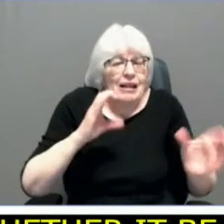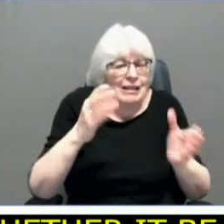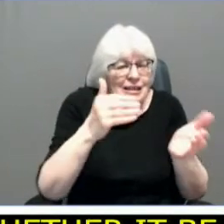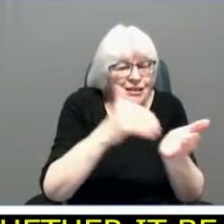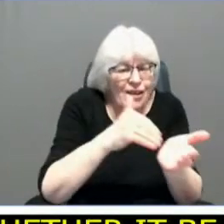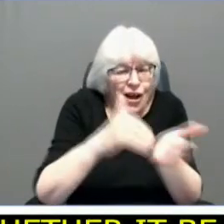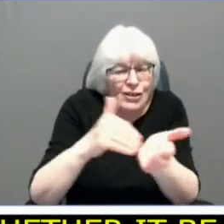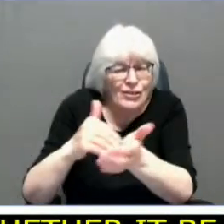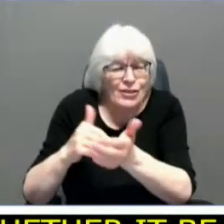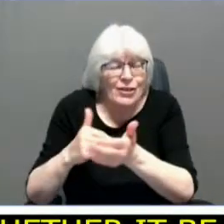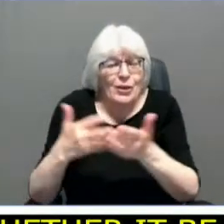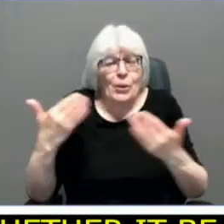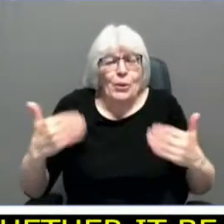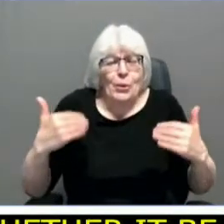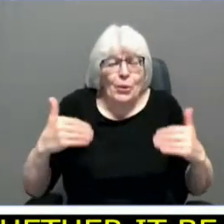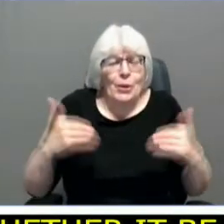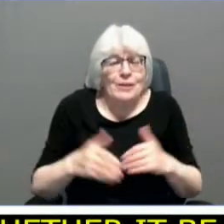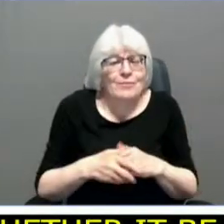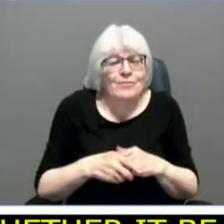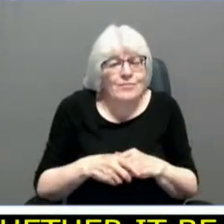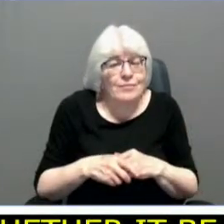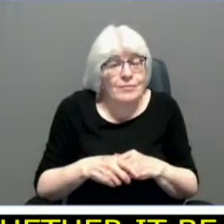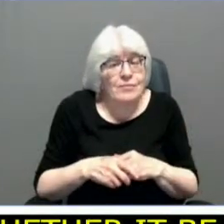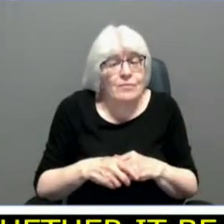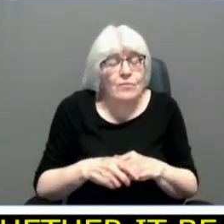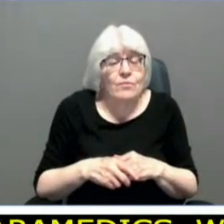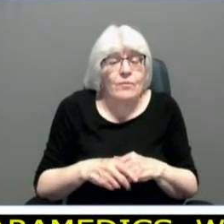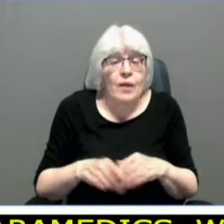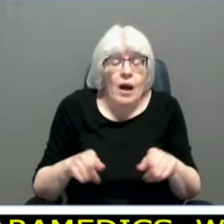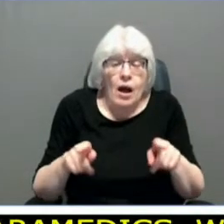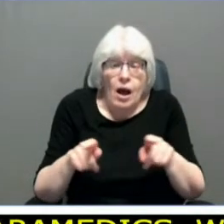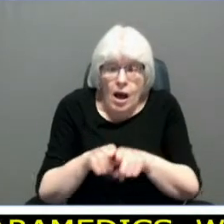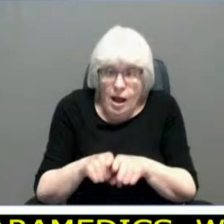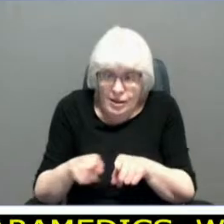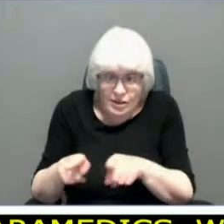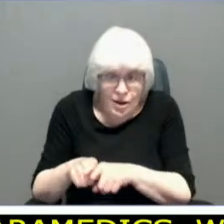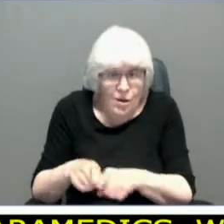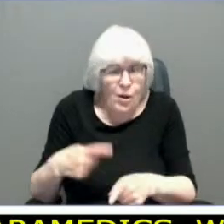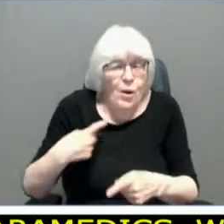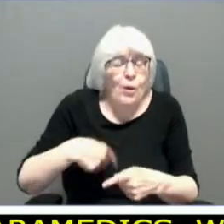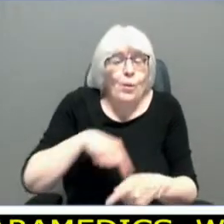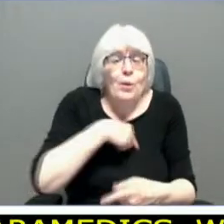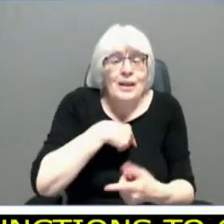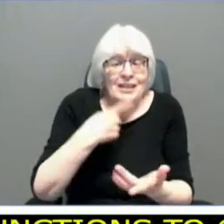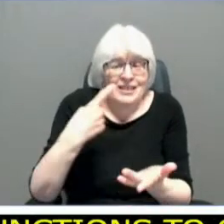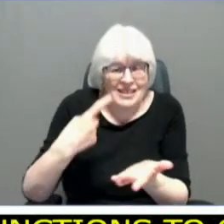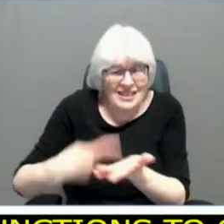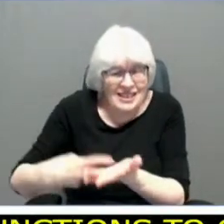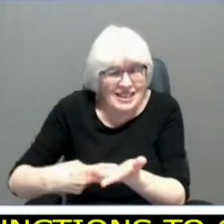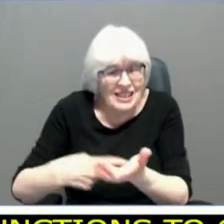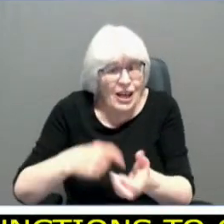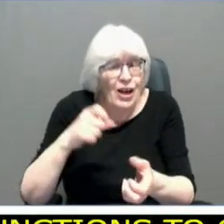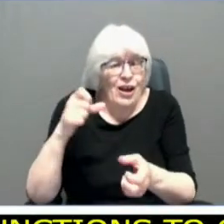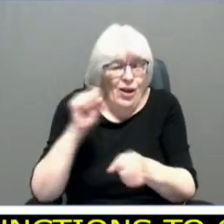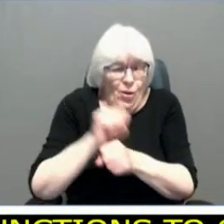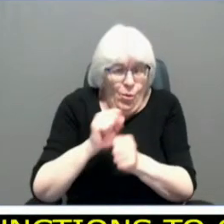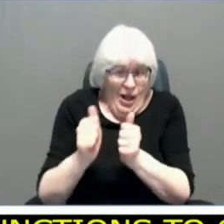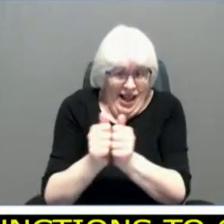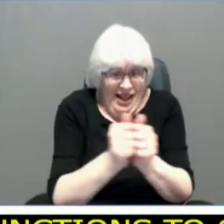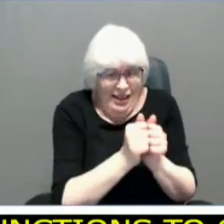combined in that. The other big aspect of us in discussions is how we work with each other as opposed to compete with each other in our respective